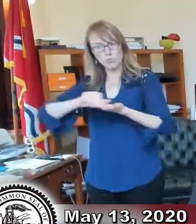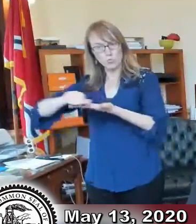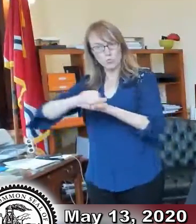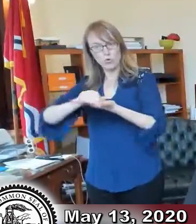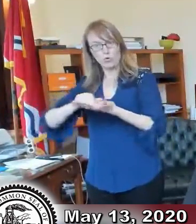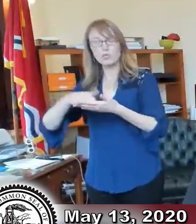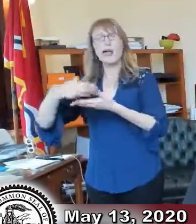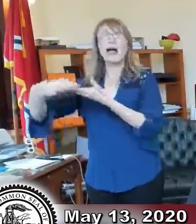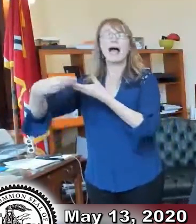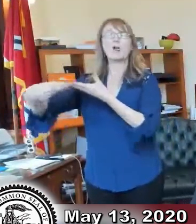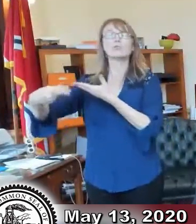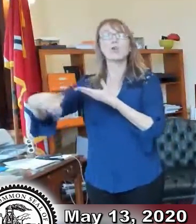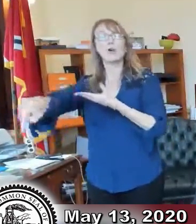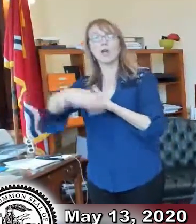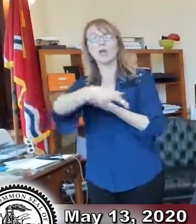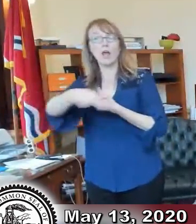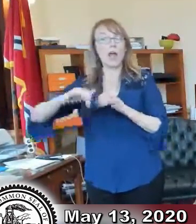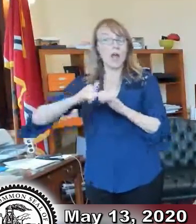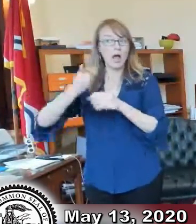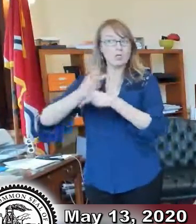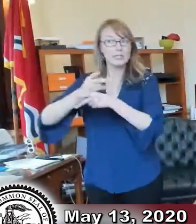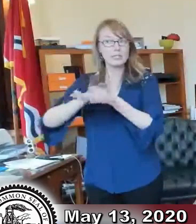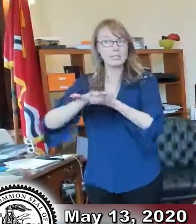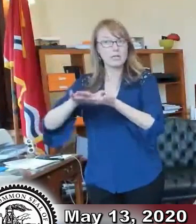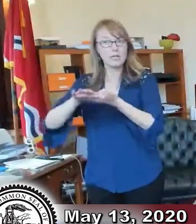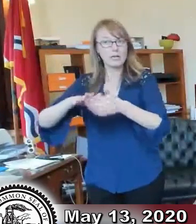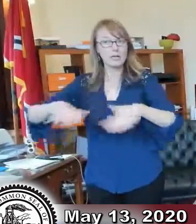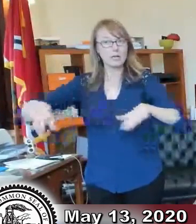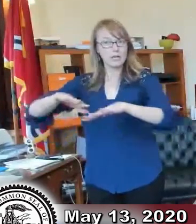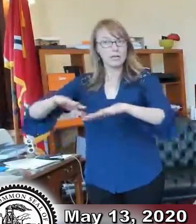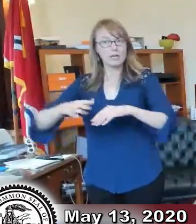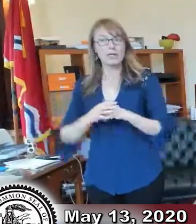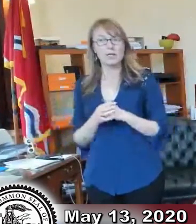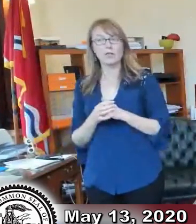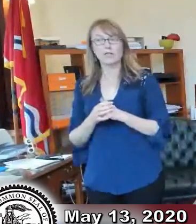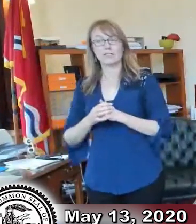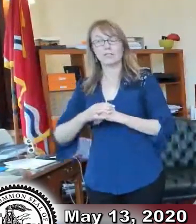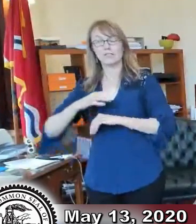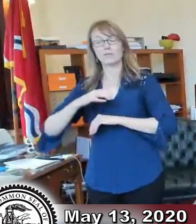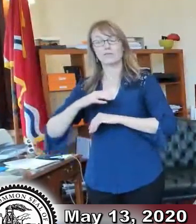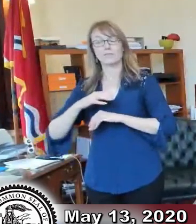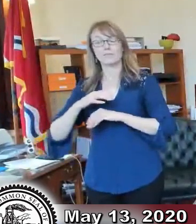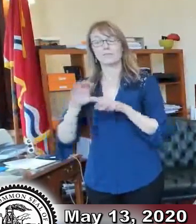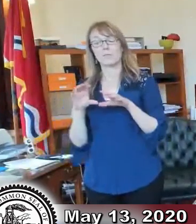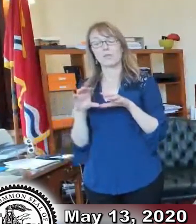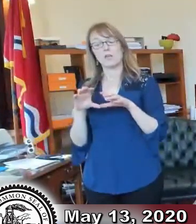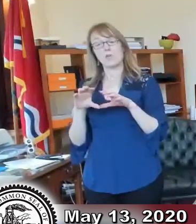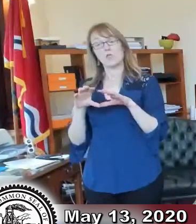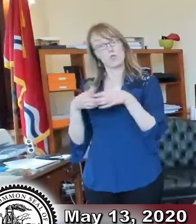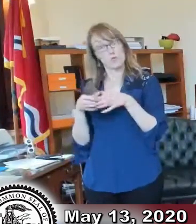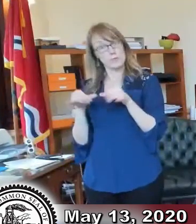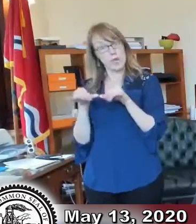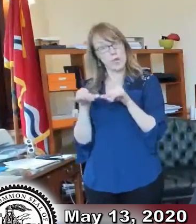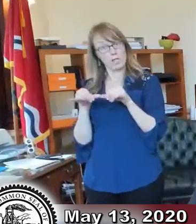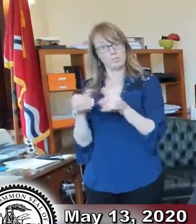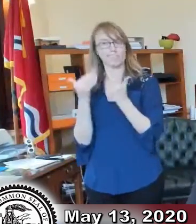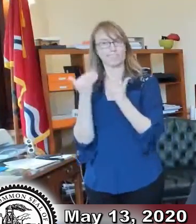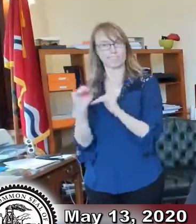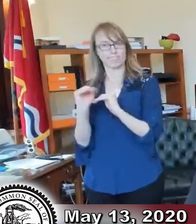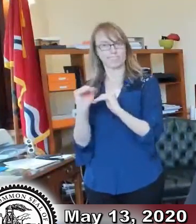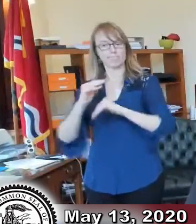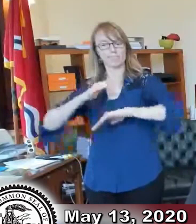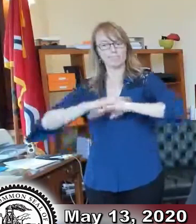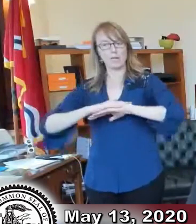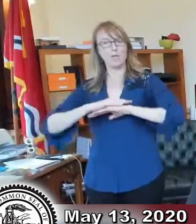areas. Then there's a lot of those. Limit group size of tables. Make sure that if you have booths,